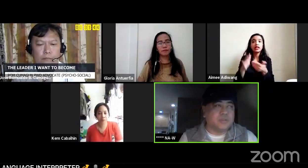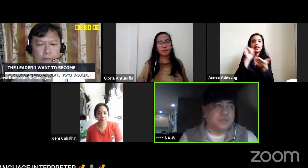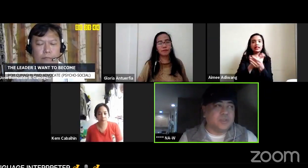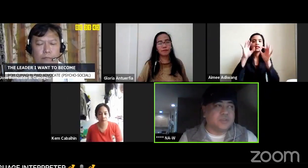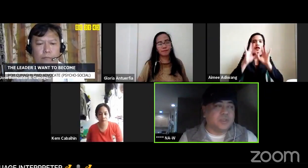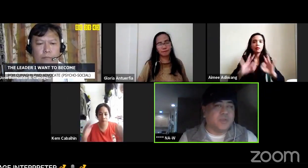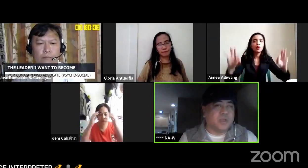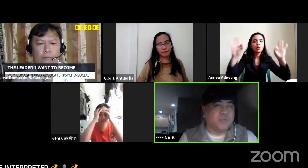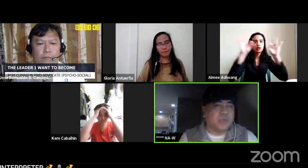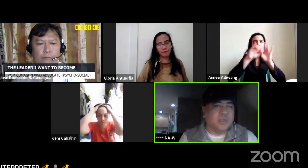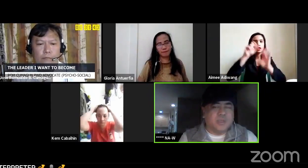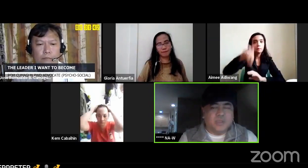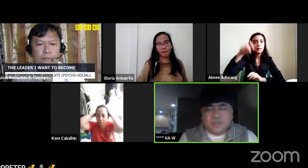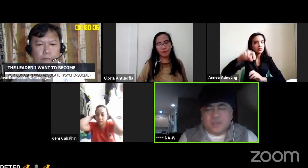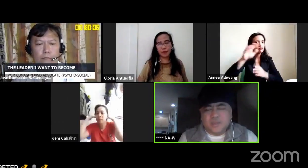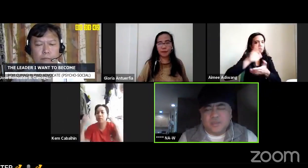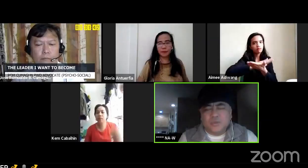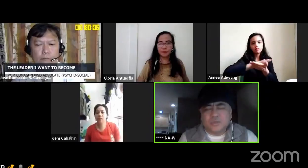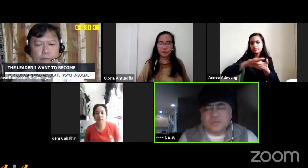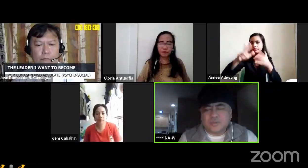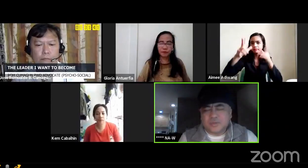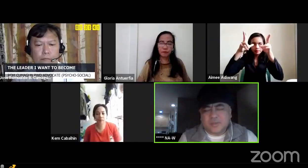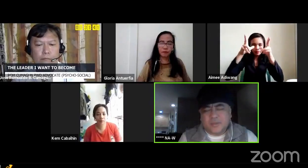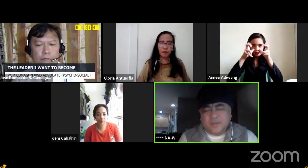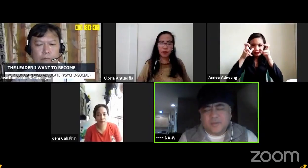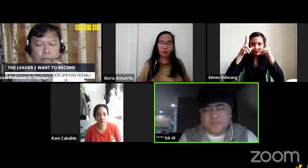important that you listen very well. And